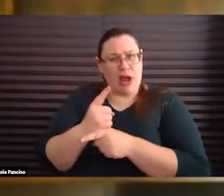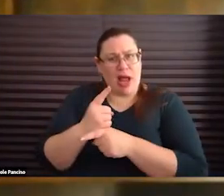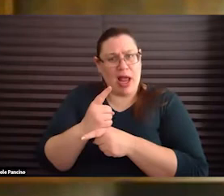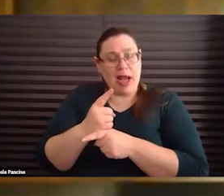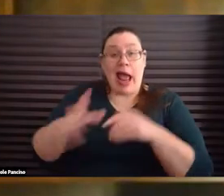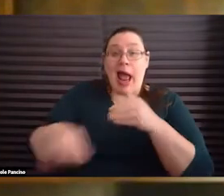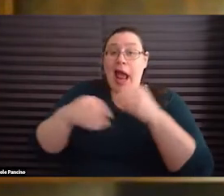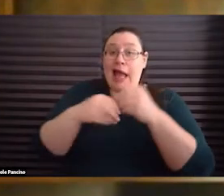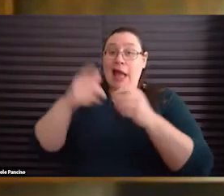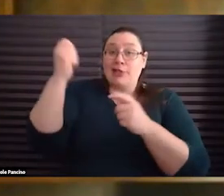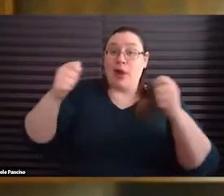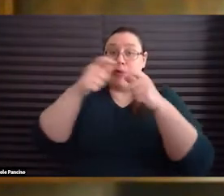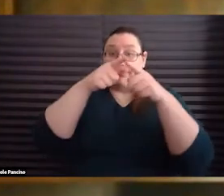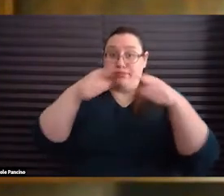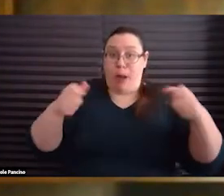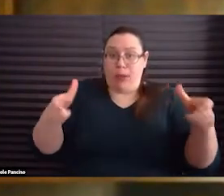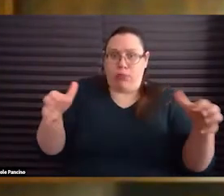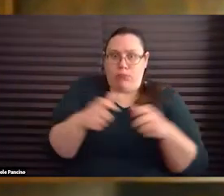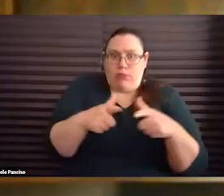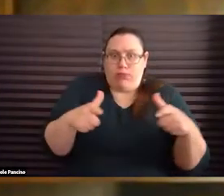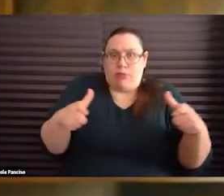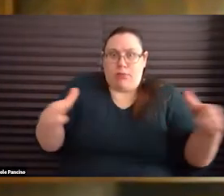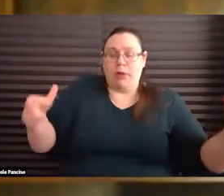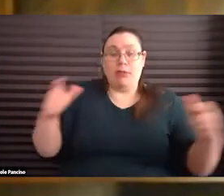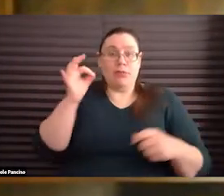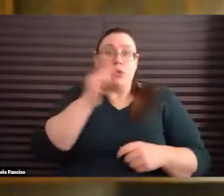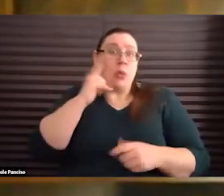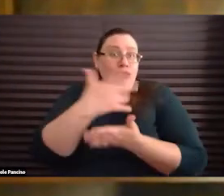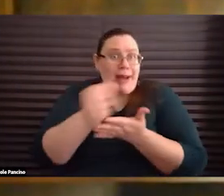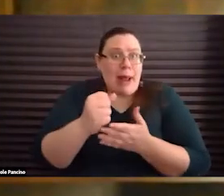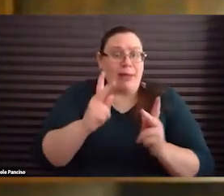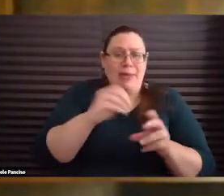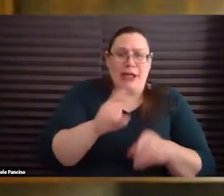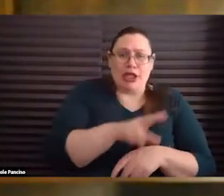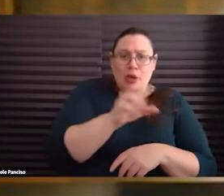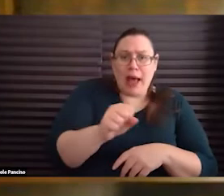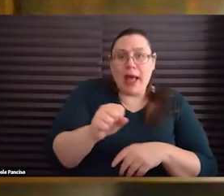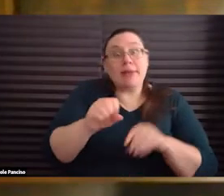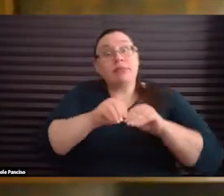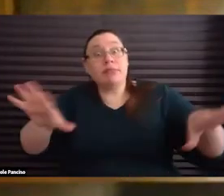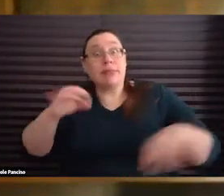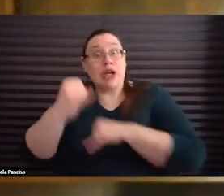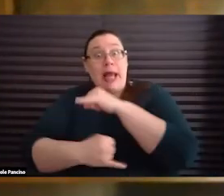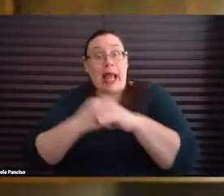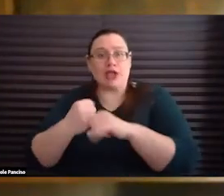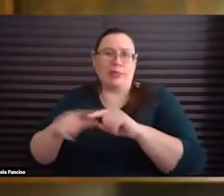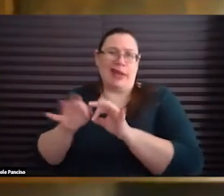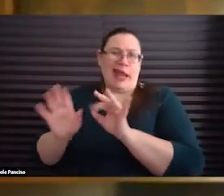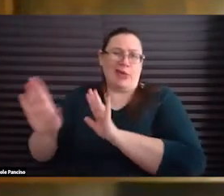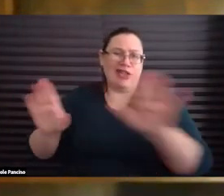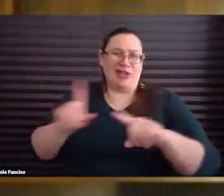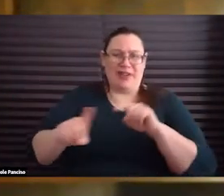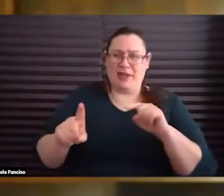they're going to run out of subscribers here in the United States. They're expanding internationally, but the languages are different. How is it that Netflix has become